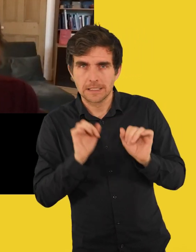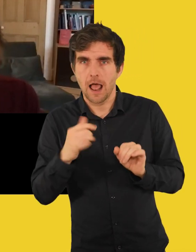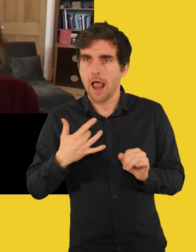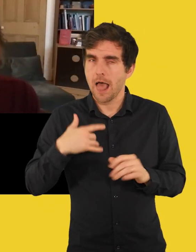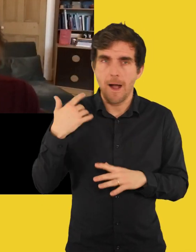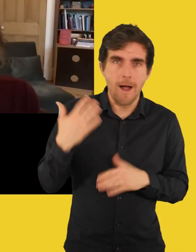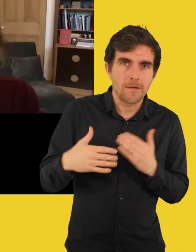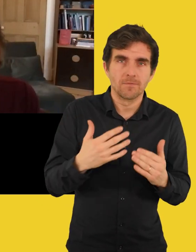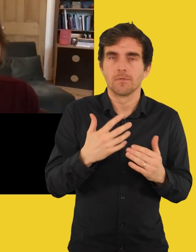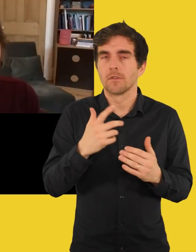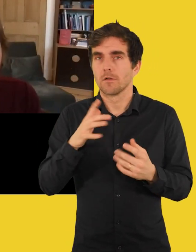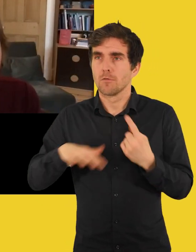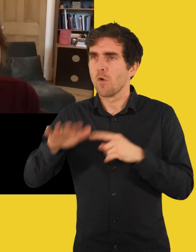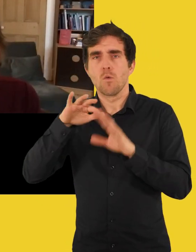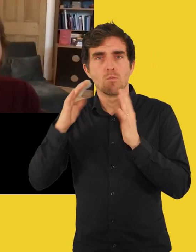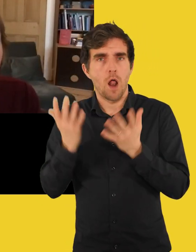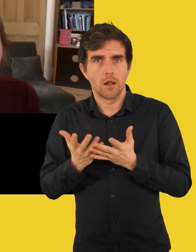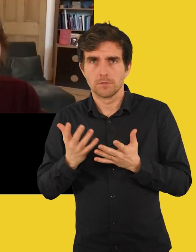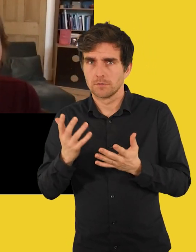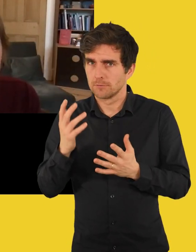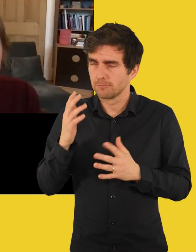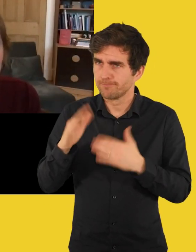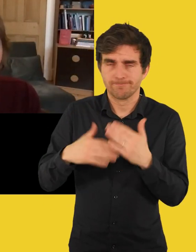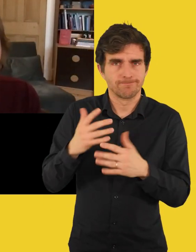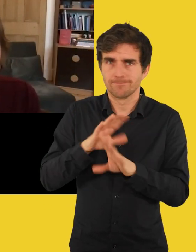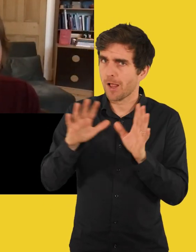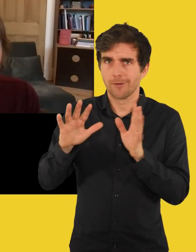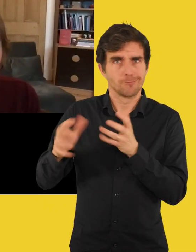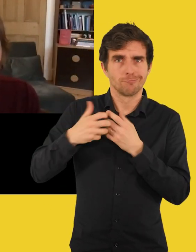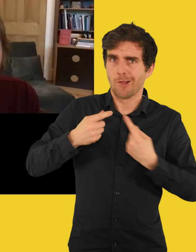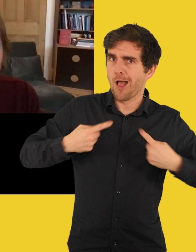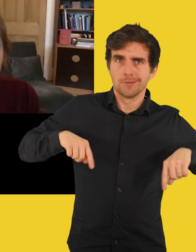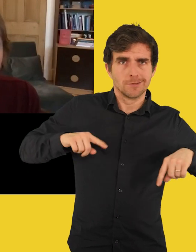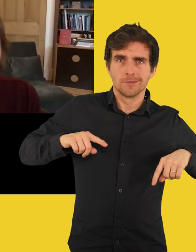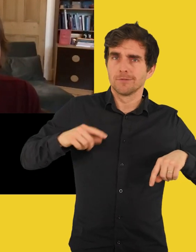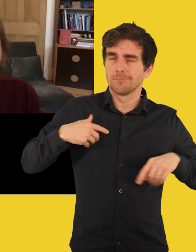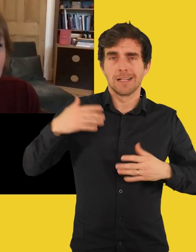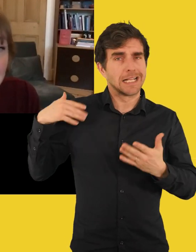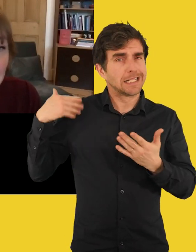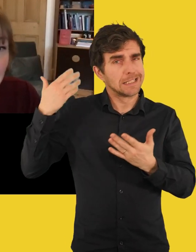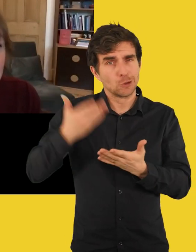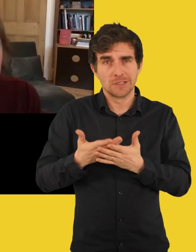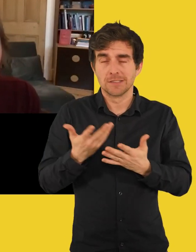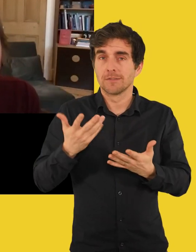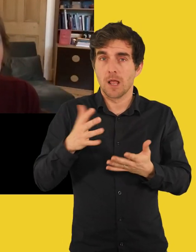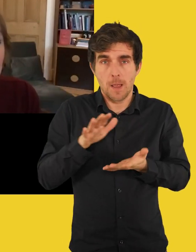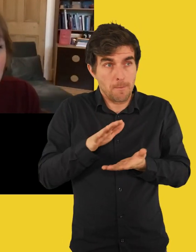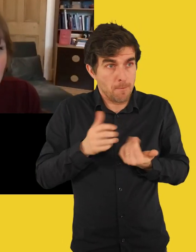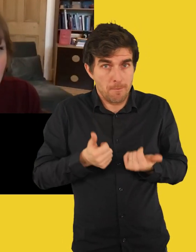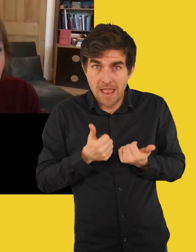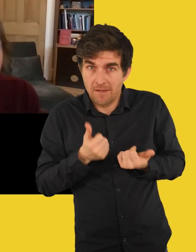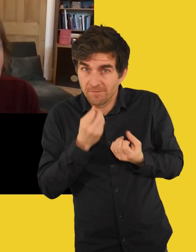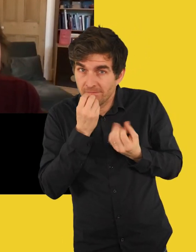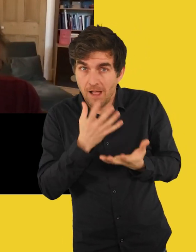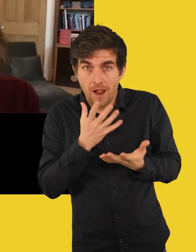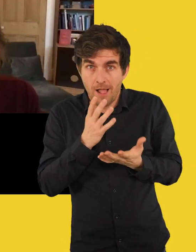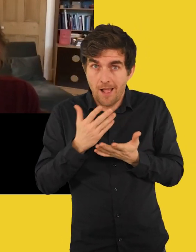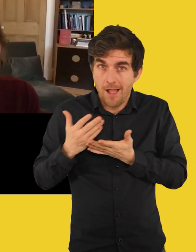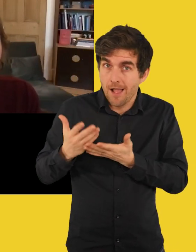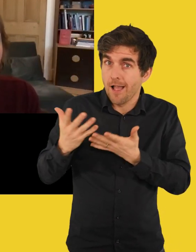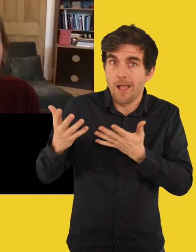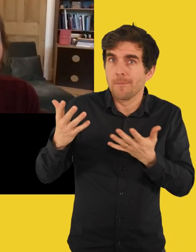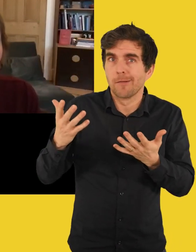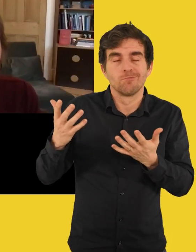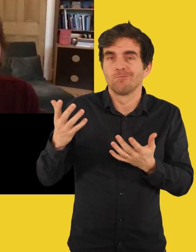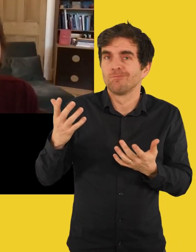live adaptive lives, navigating a world not yet designed with us in mind. We have a history of establishing meaningful value systems